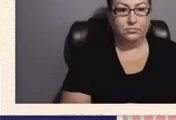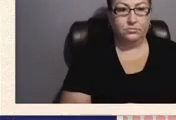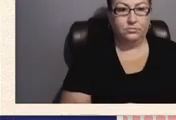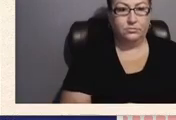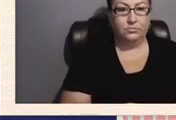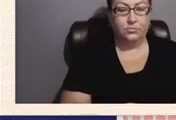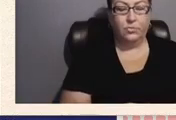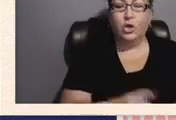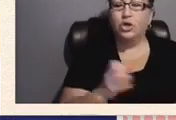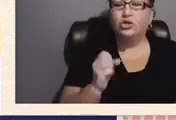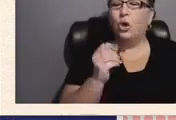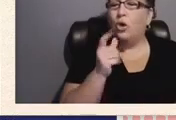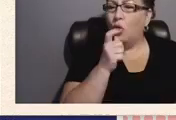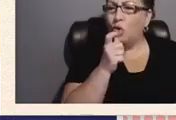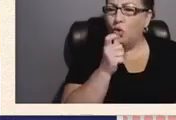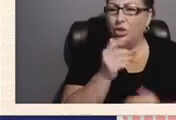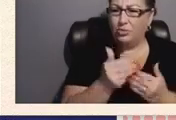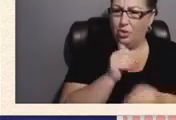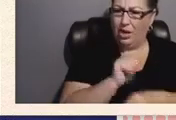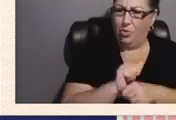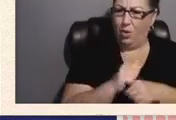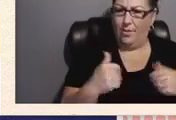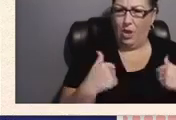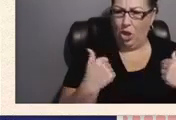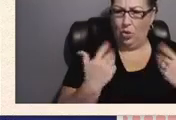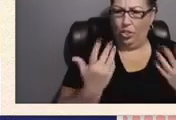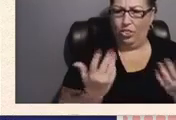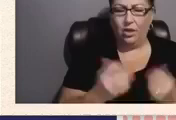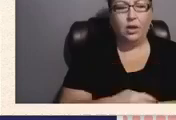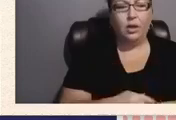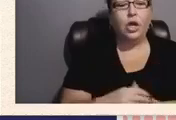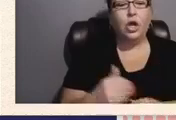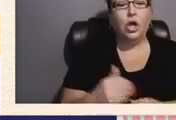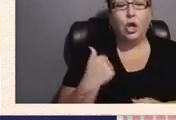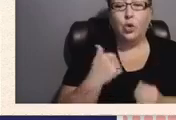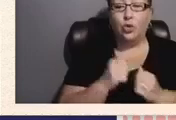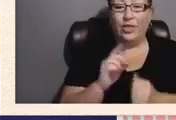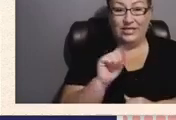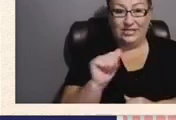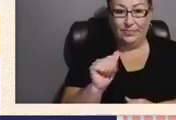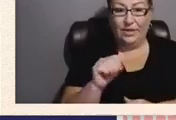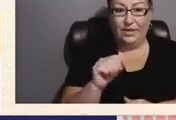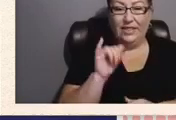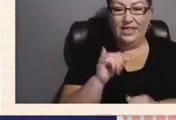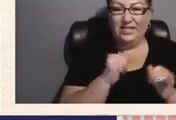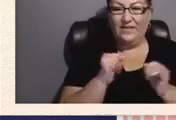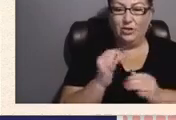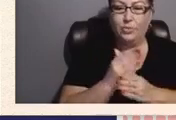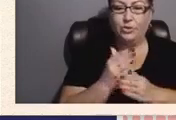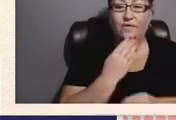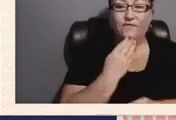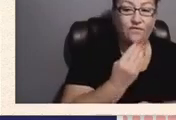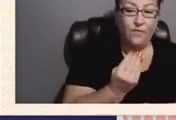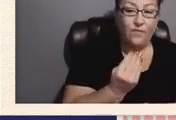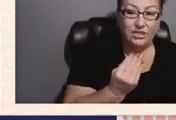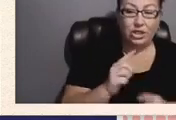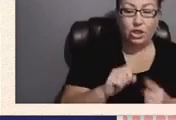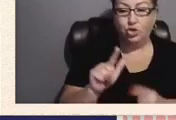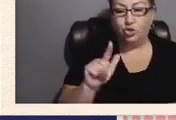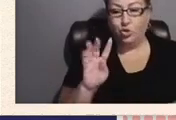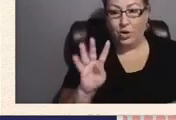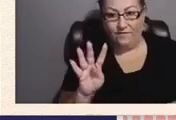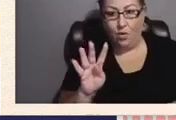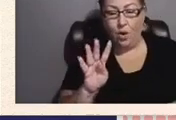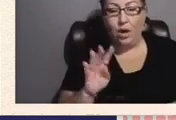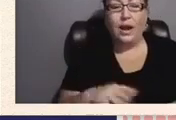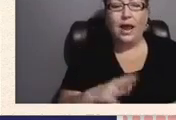So who is the pre-employment youth? So youth with a disability is an individual between 14 to 24 years old and they're eligible